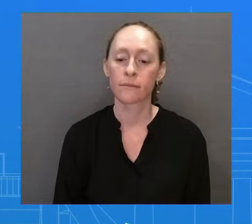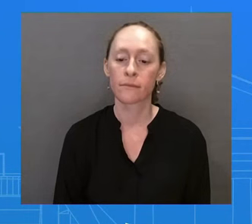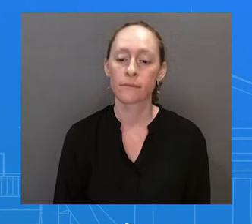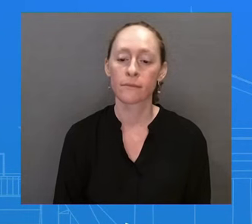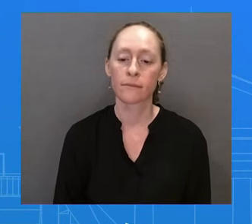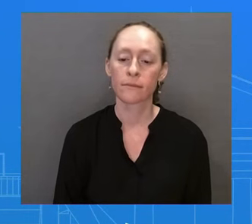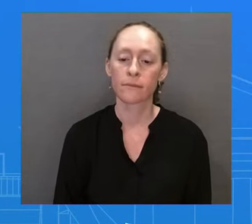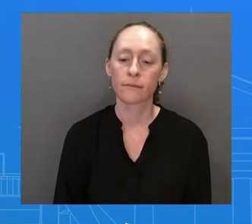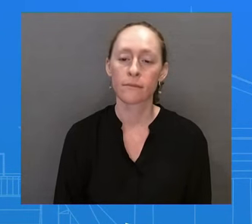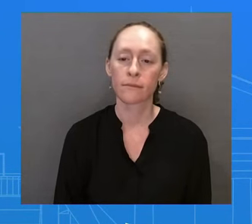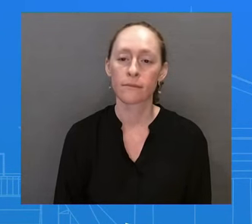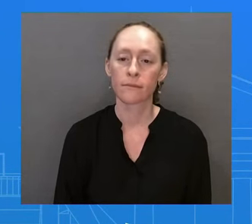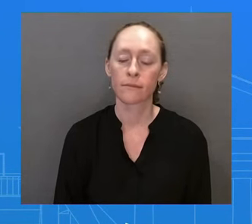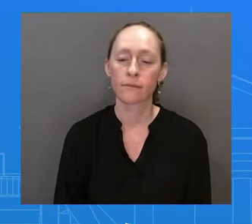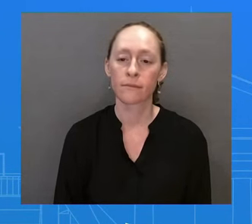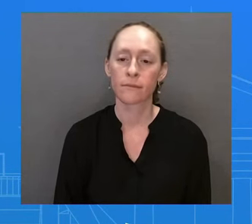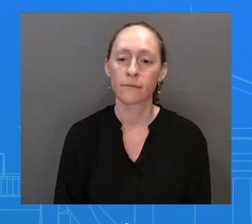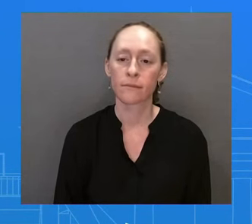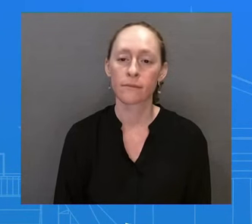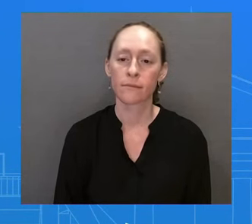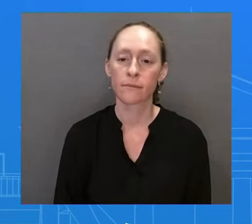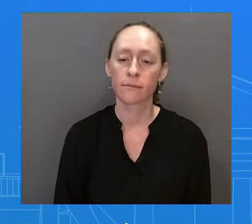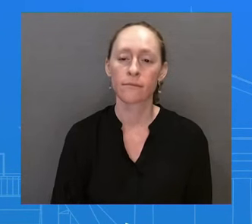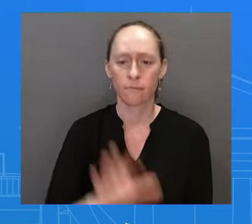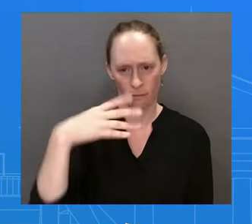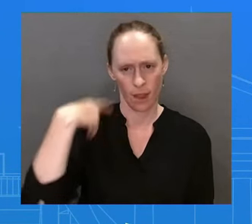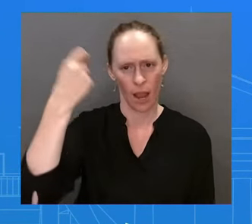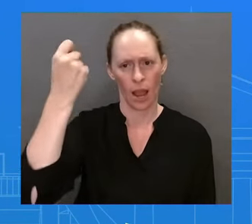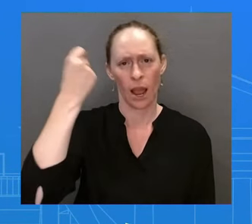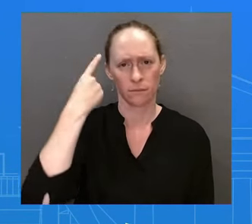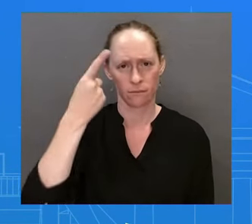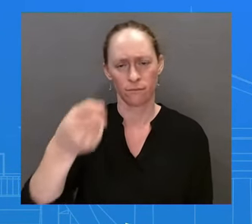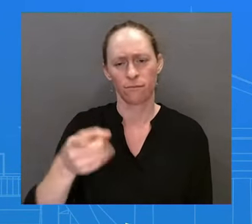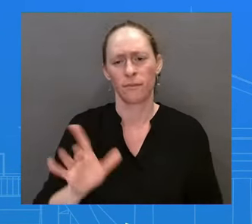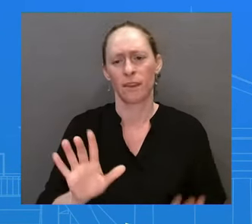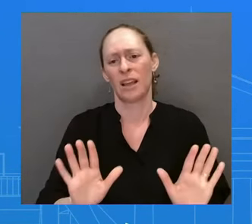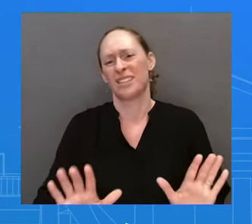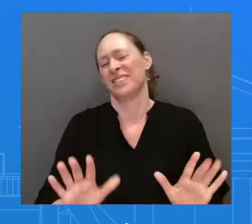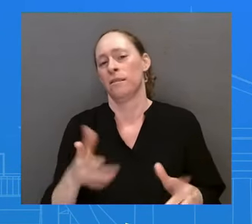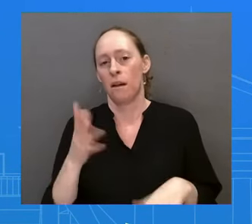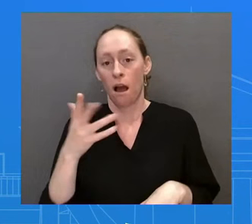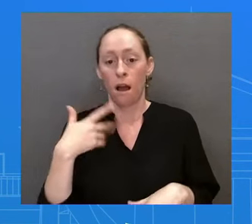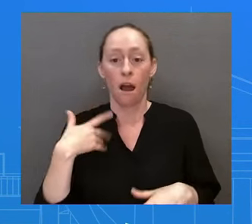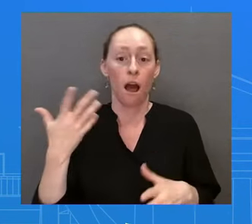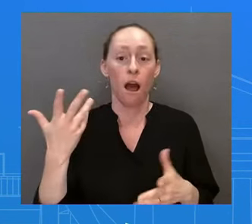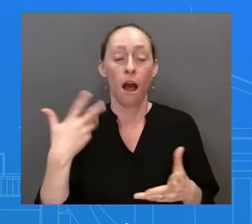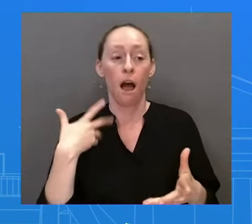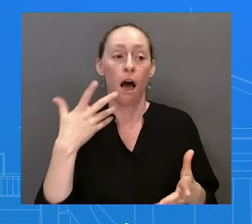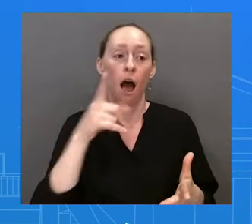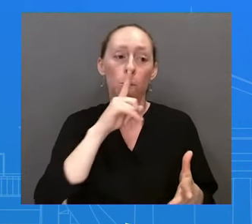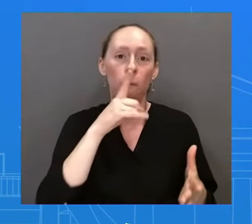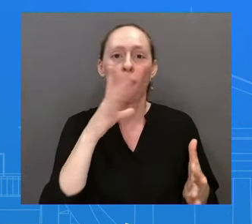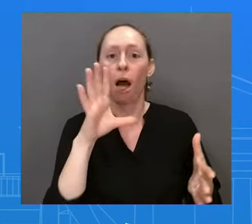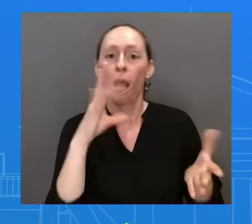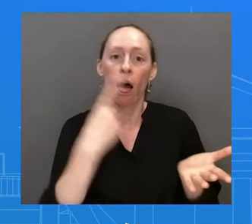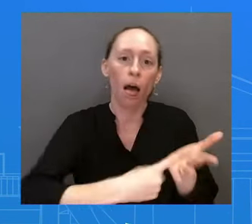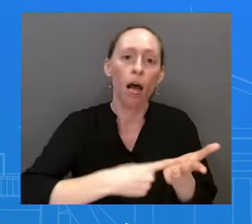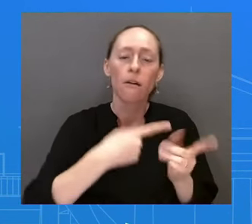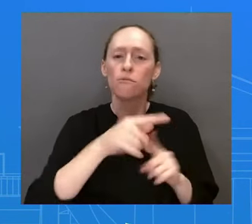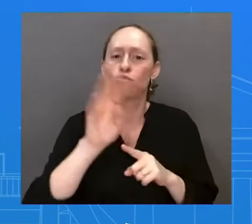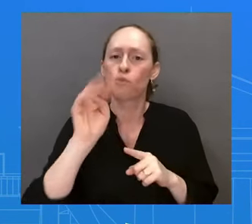indictment. But if this were a different defendant and a different set of facts, there would always be some oversight from the White House